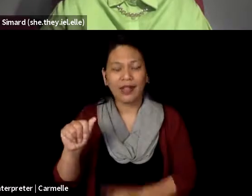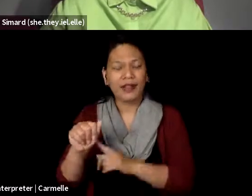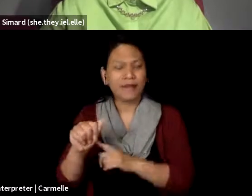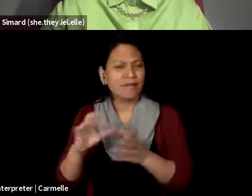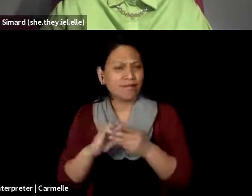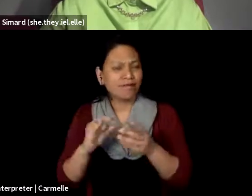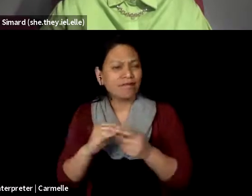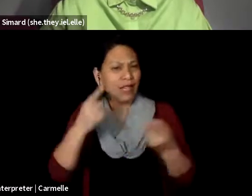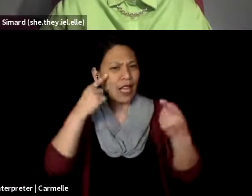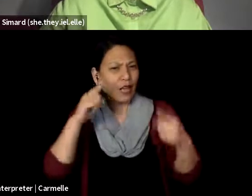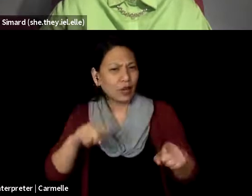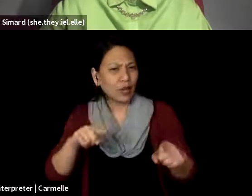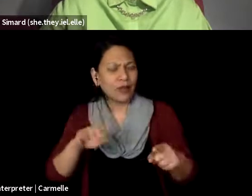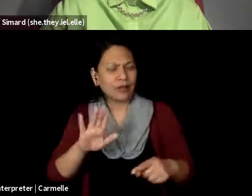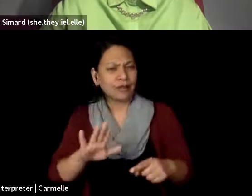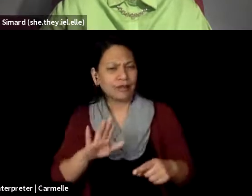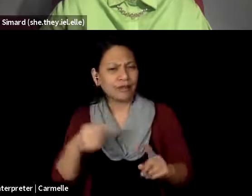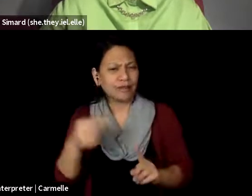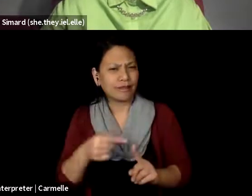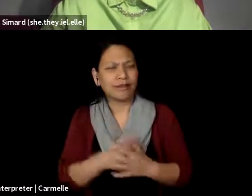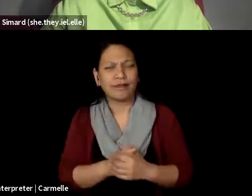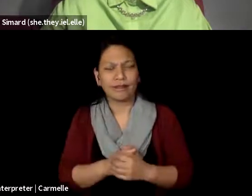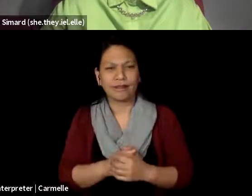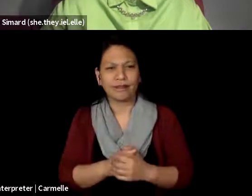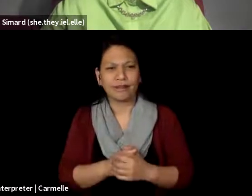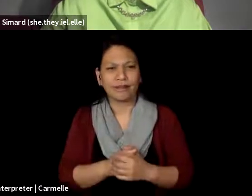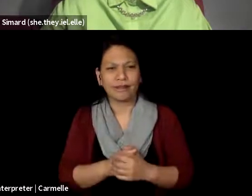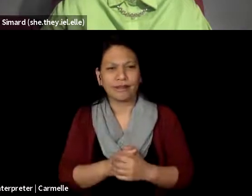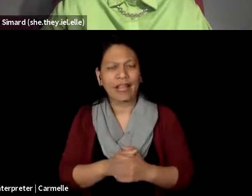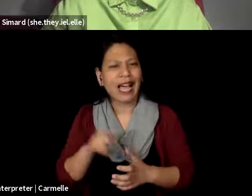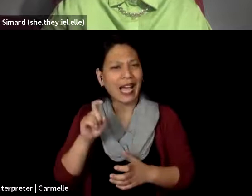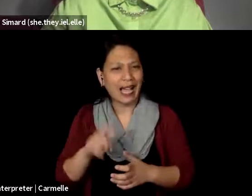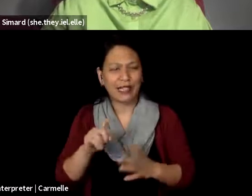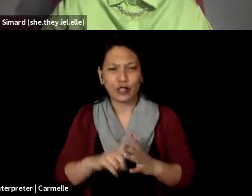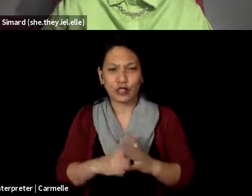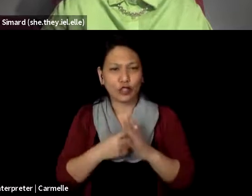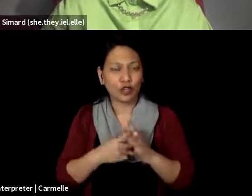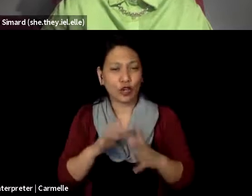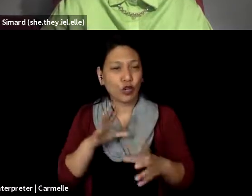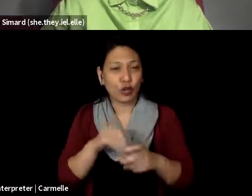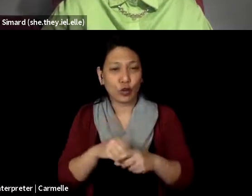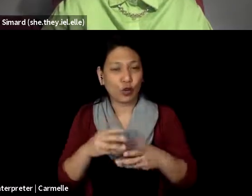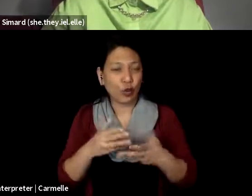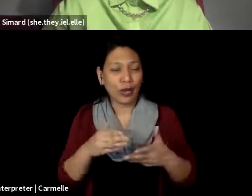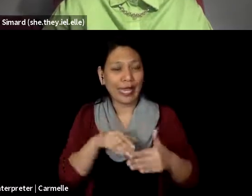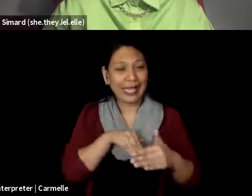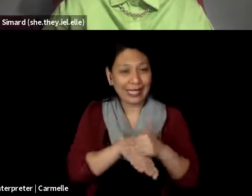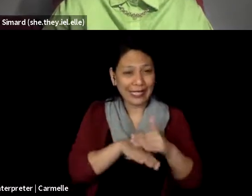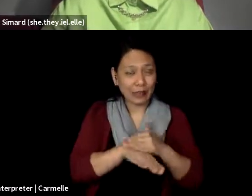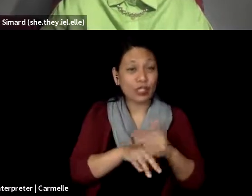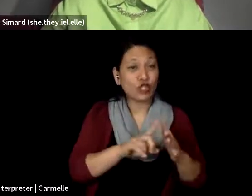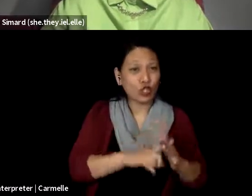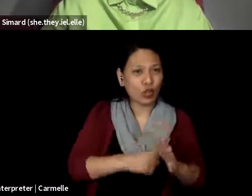I think that, and something I really want to start, I need to start implementing into my work is accessibility from creation